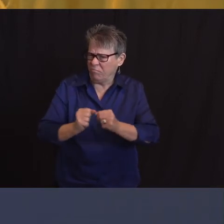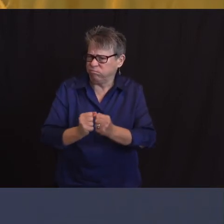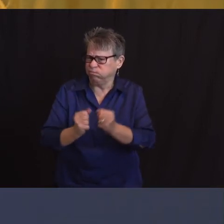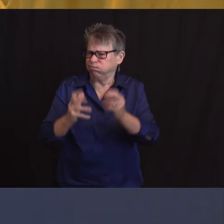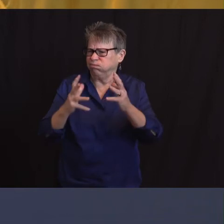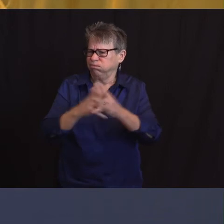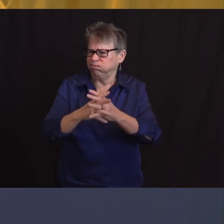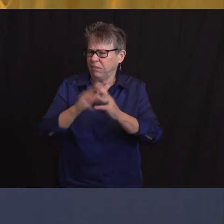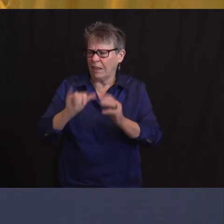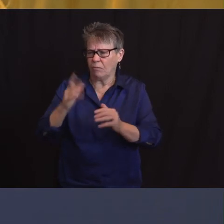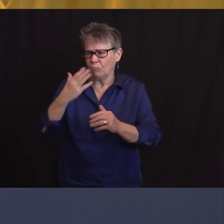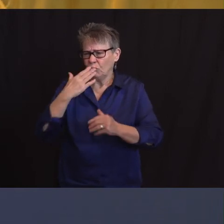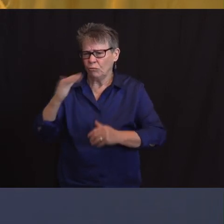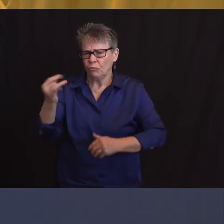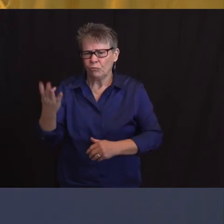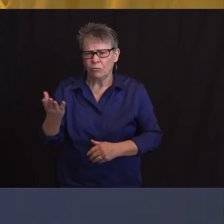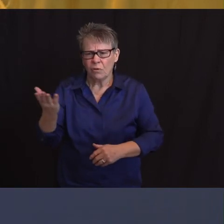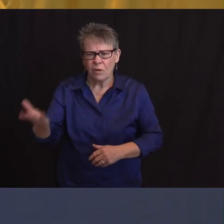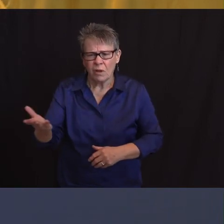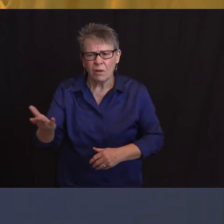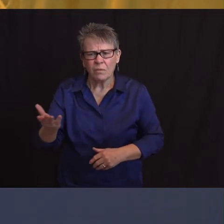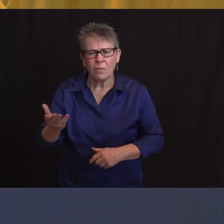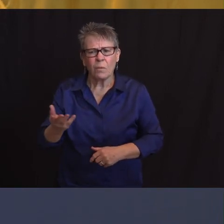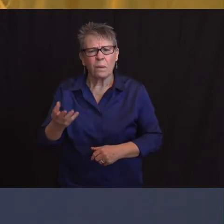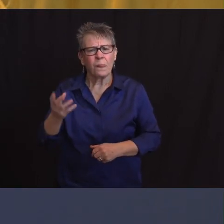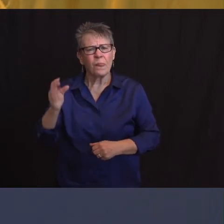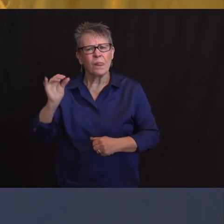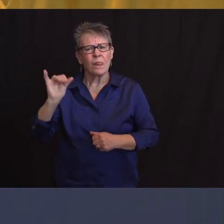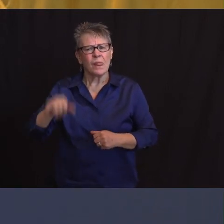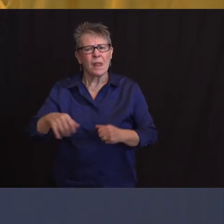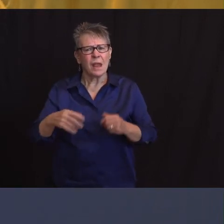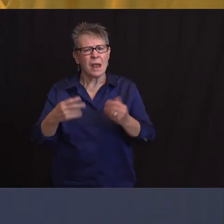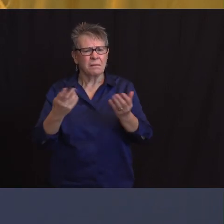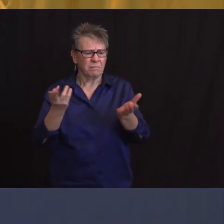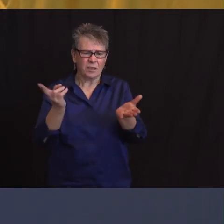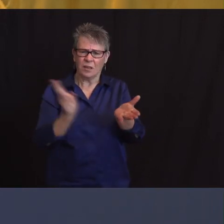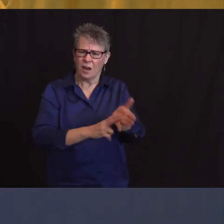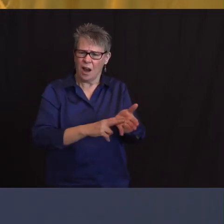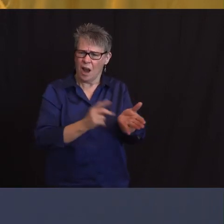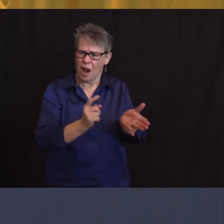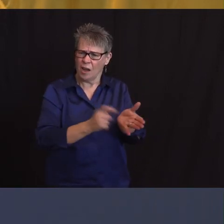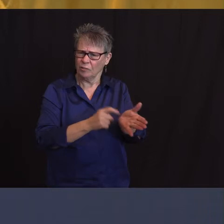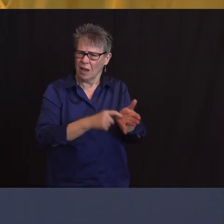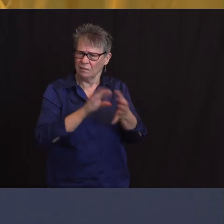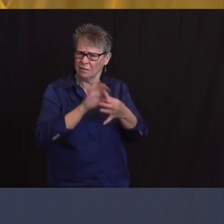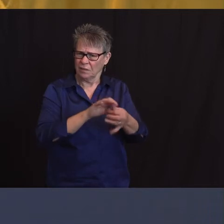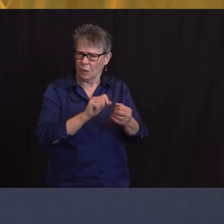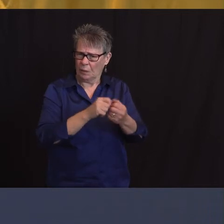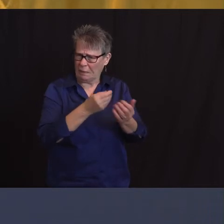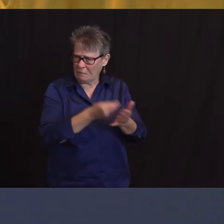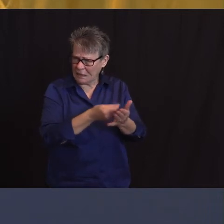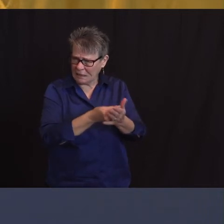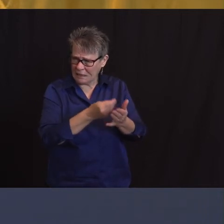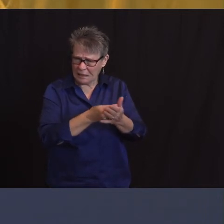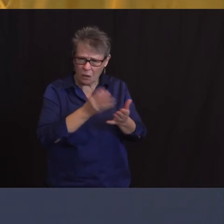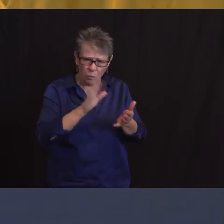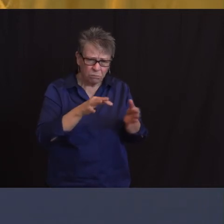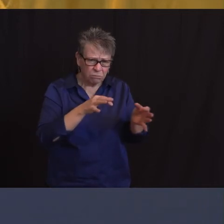obviously are on the side of transparency. We'll come back to you on that, if you bear with us. I've got nothing new on